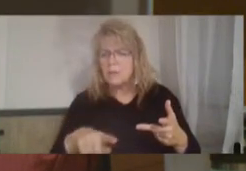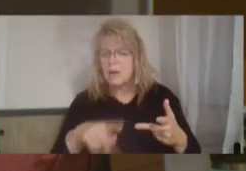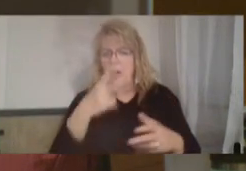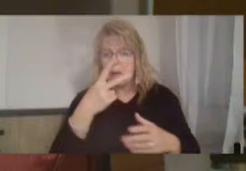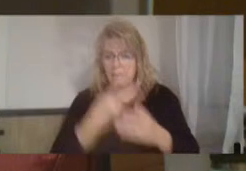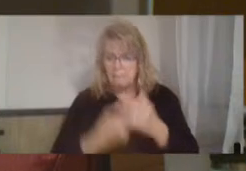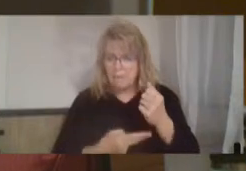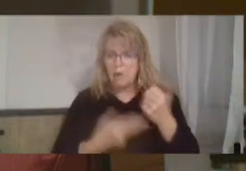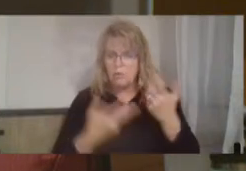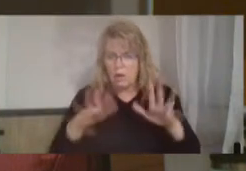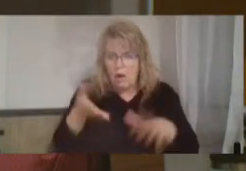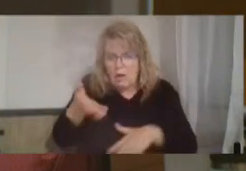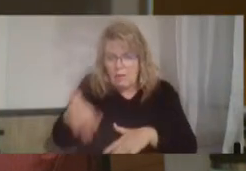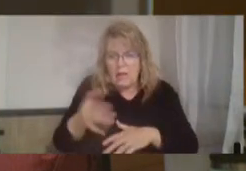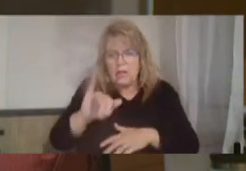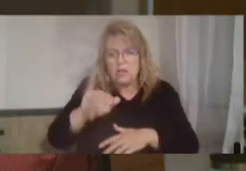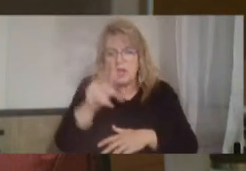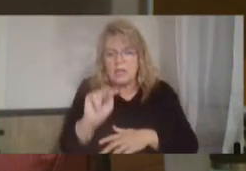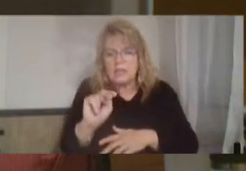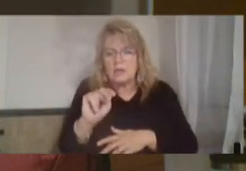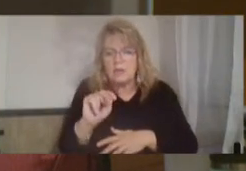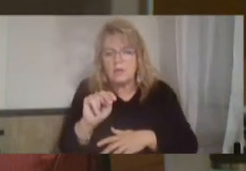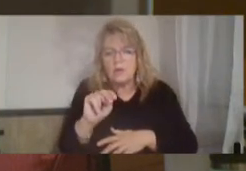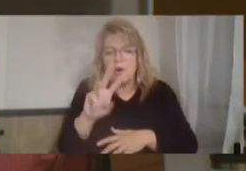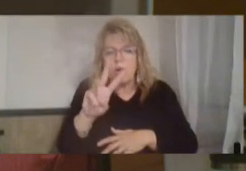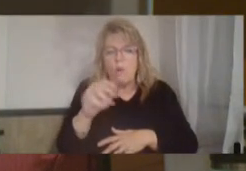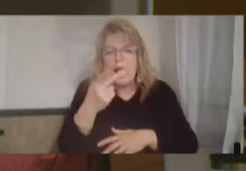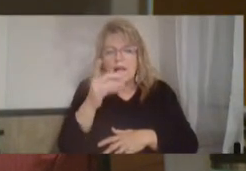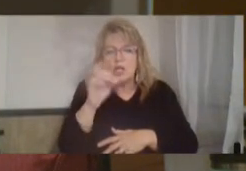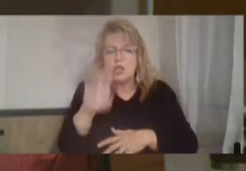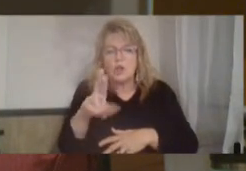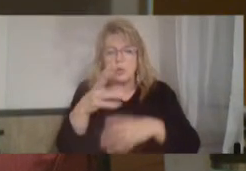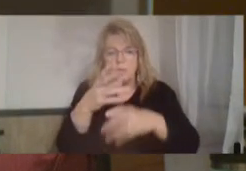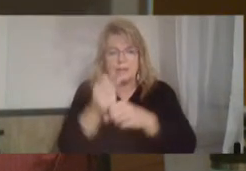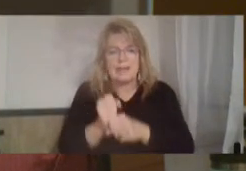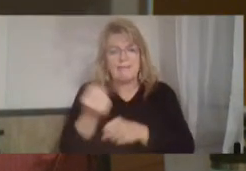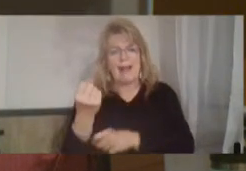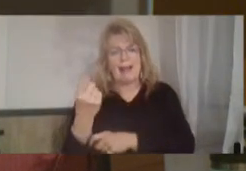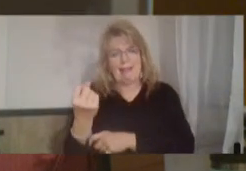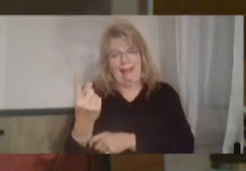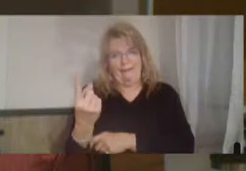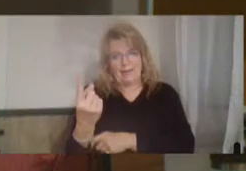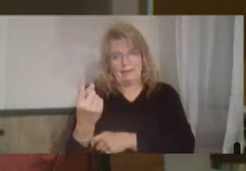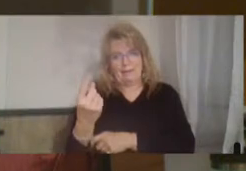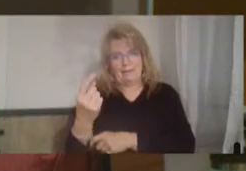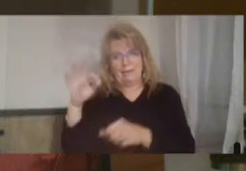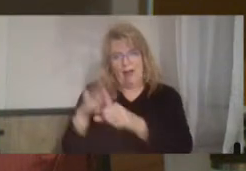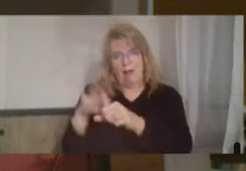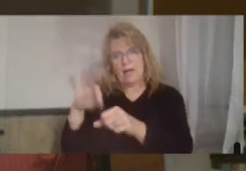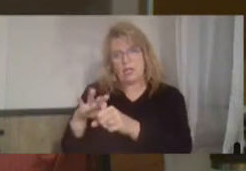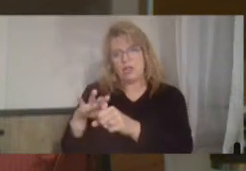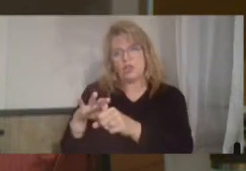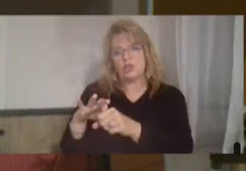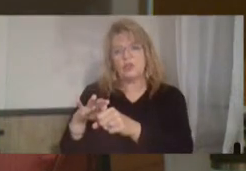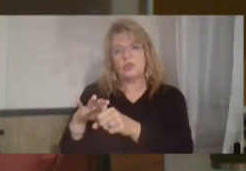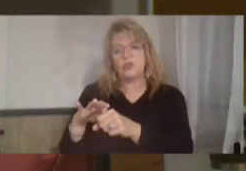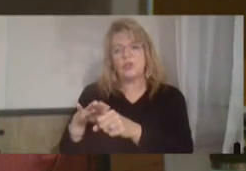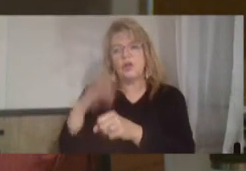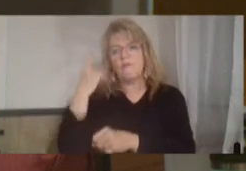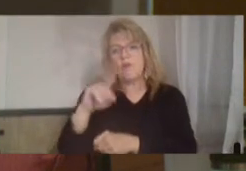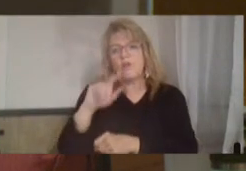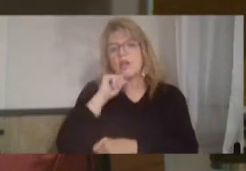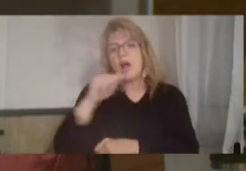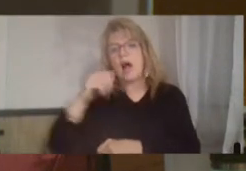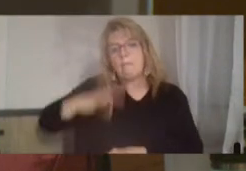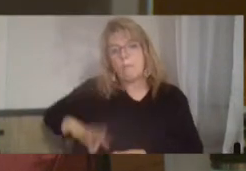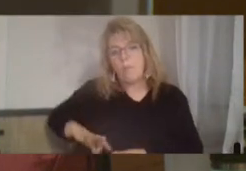Jason Wager received 11 nominations. For the nonprofit